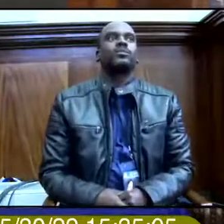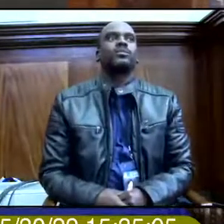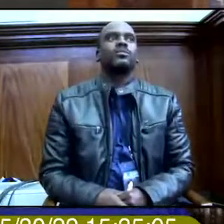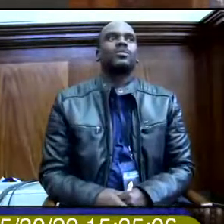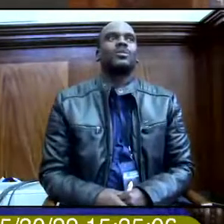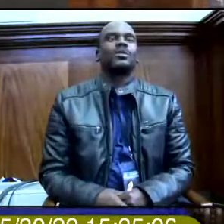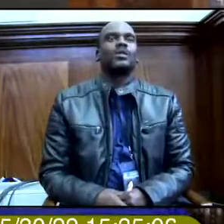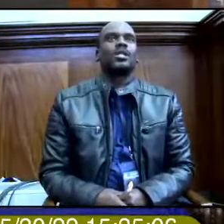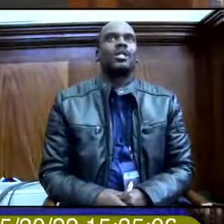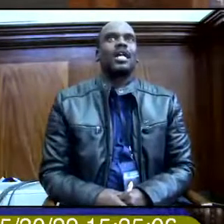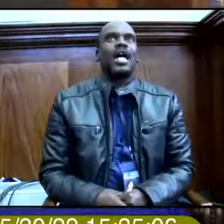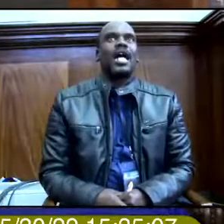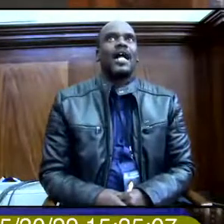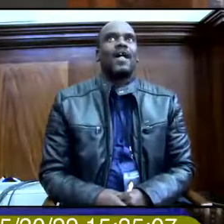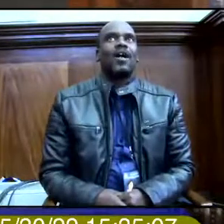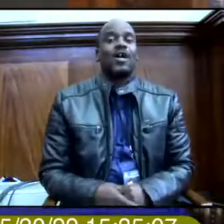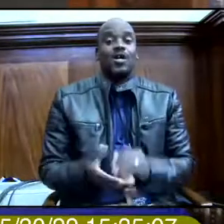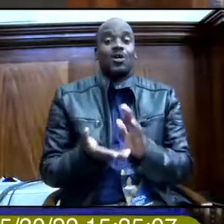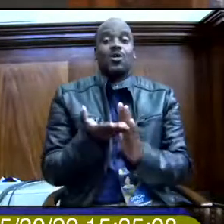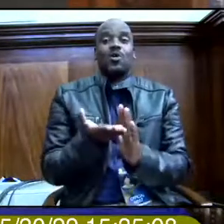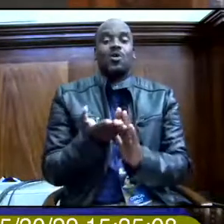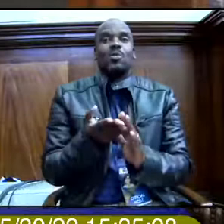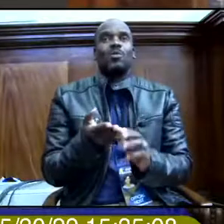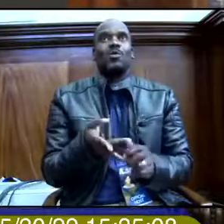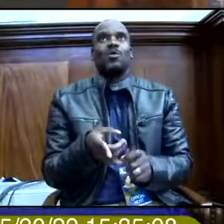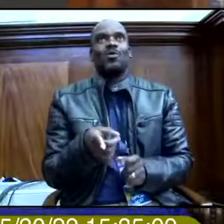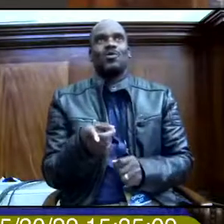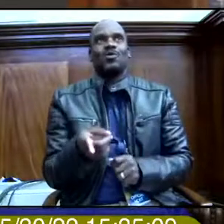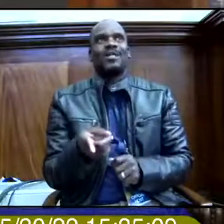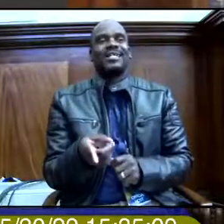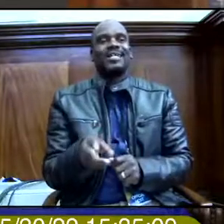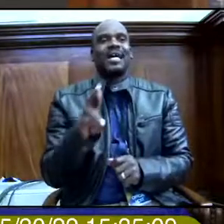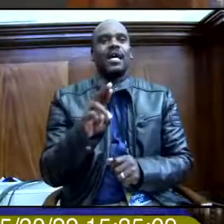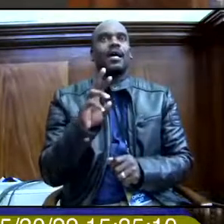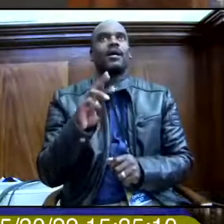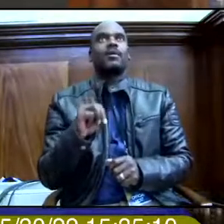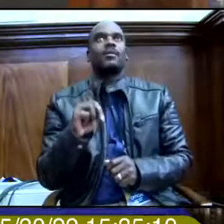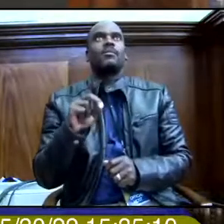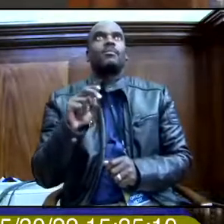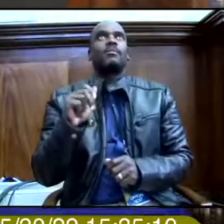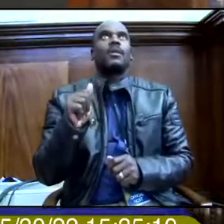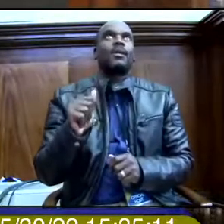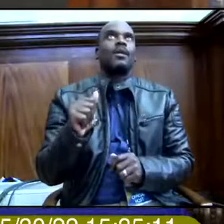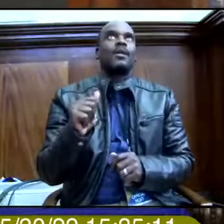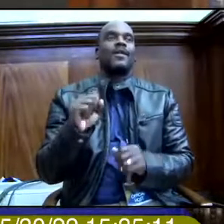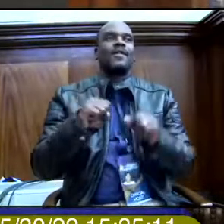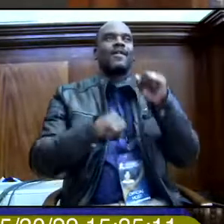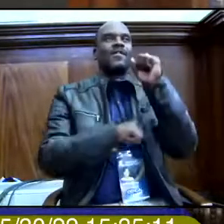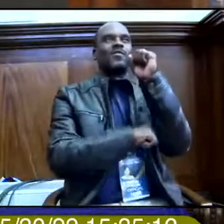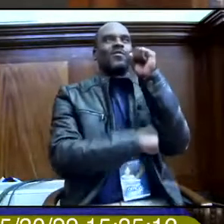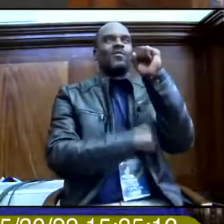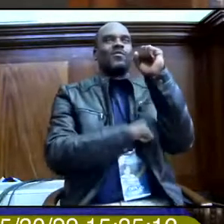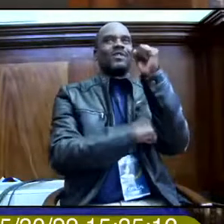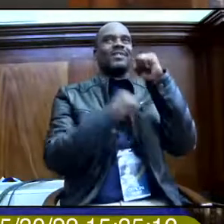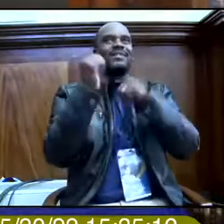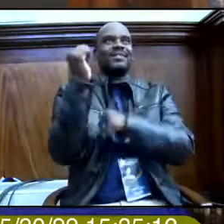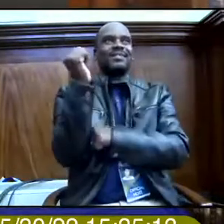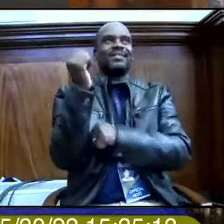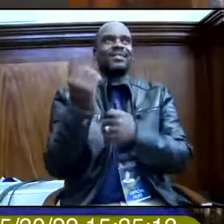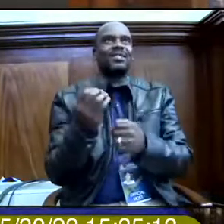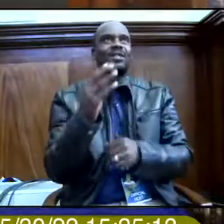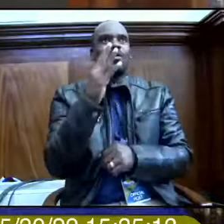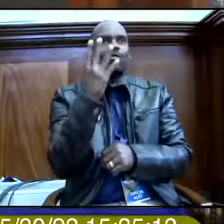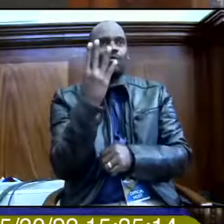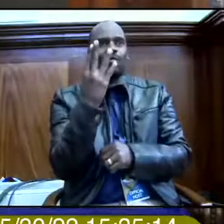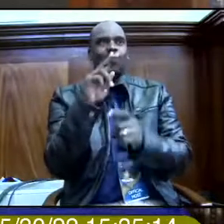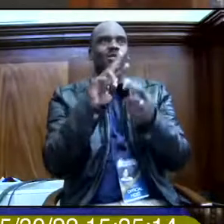promote appropriate r d the fetish with the fourth industrial